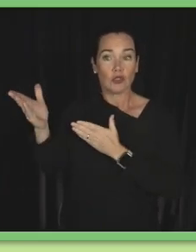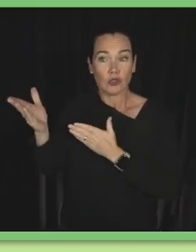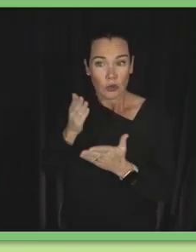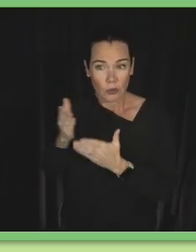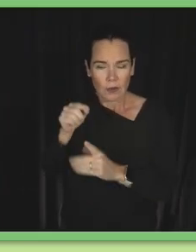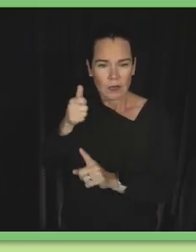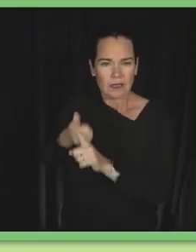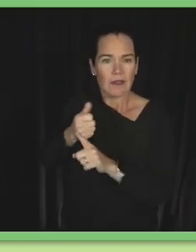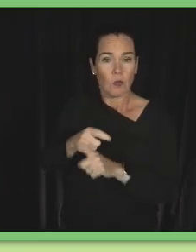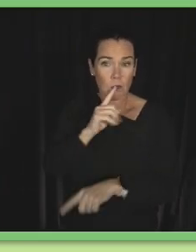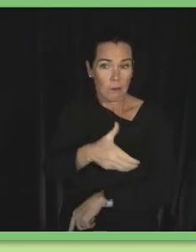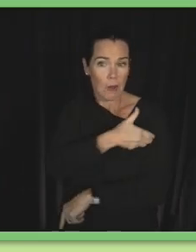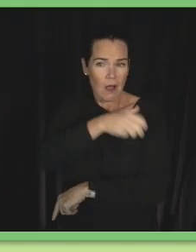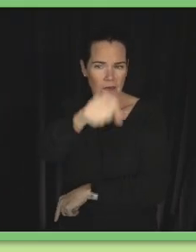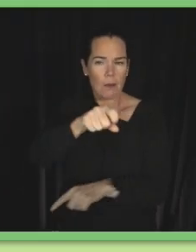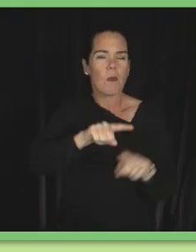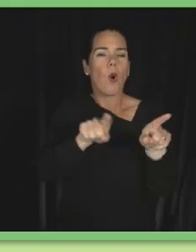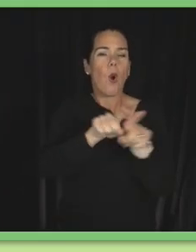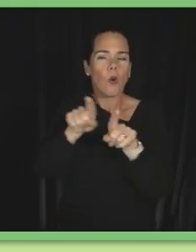but truly cloud-native.